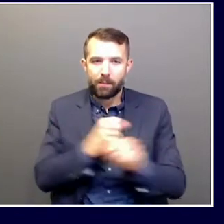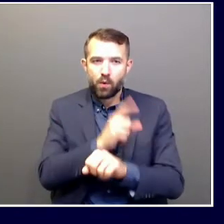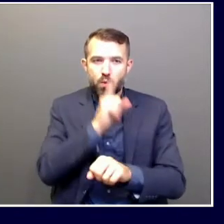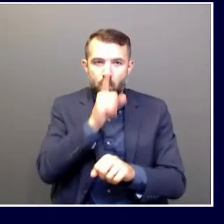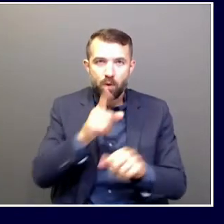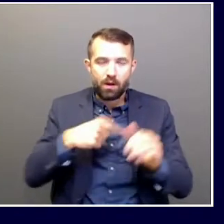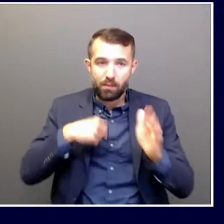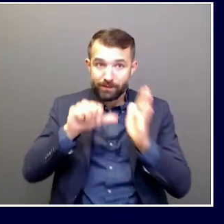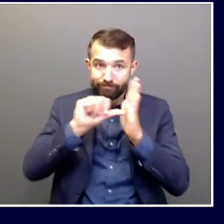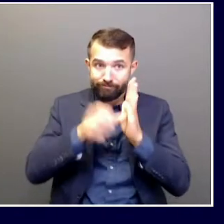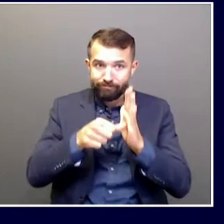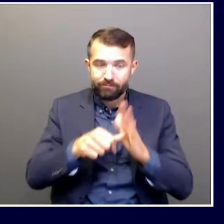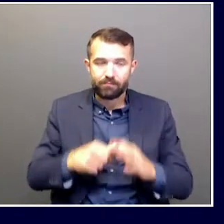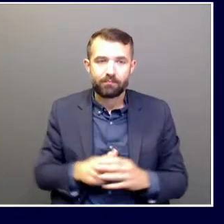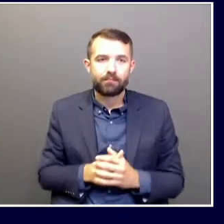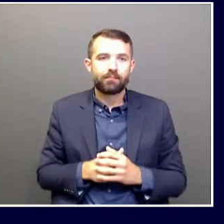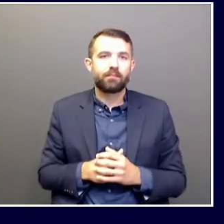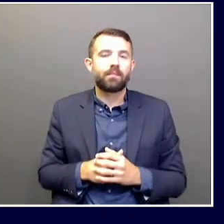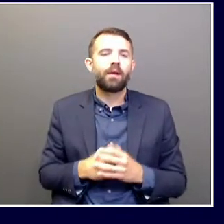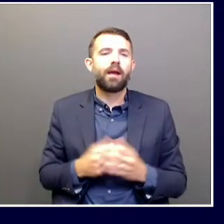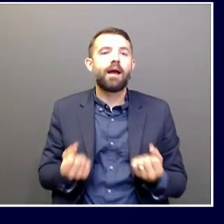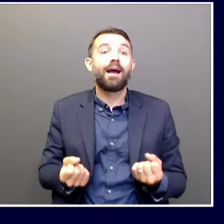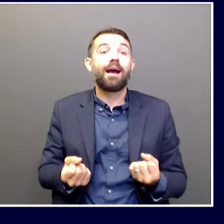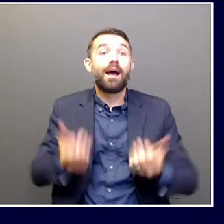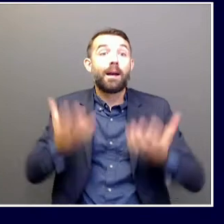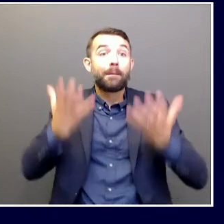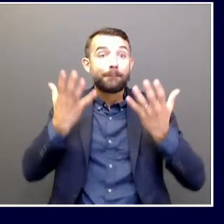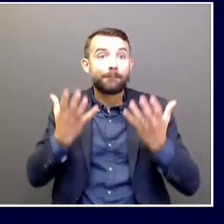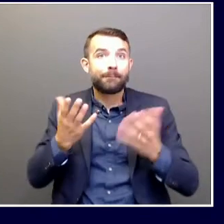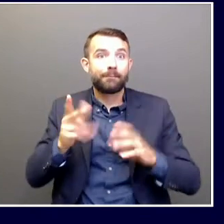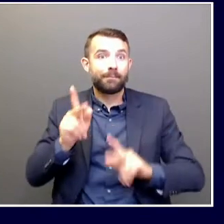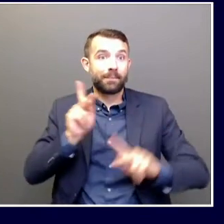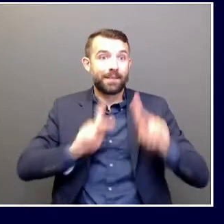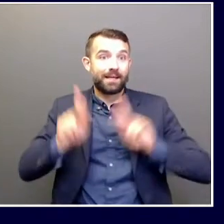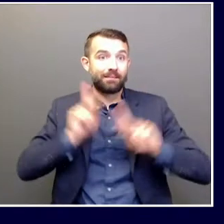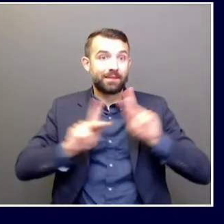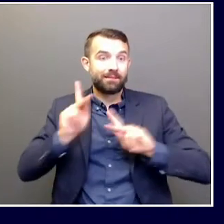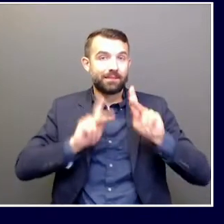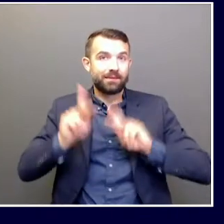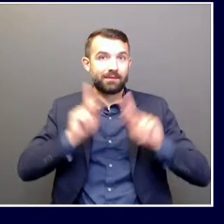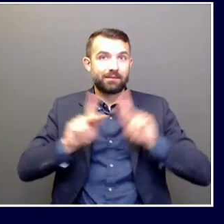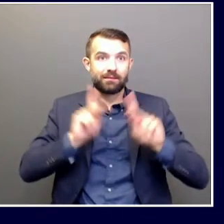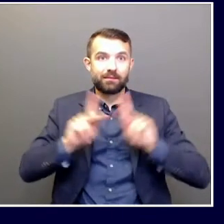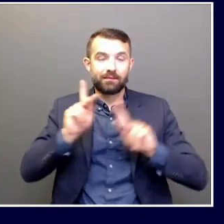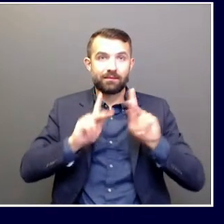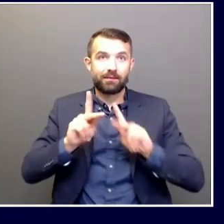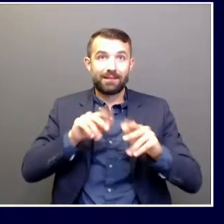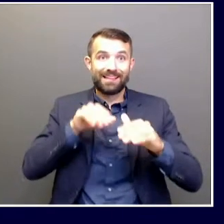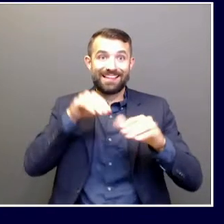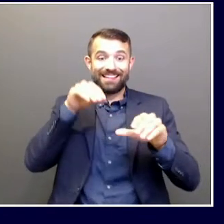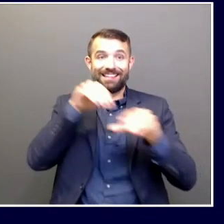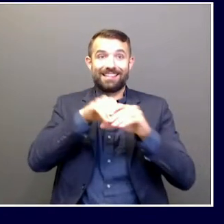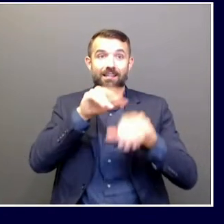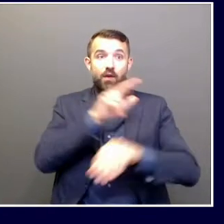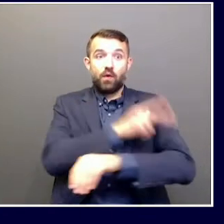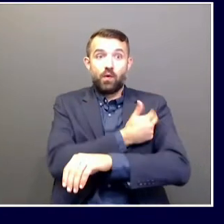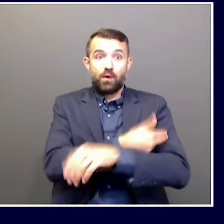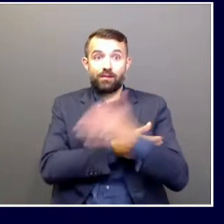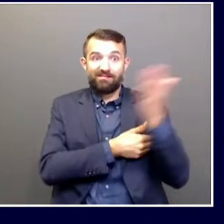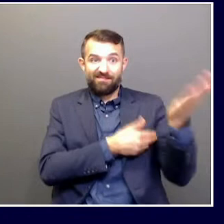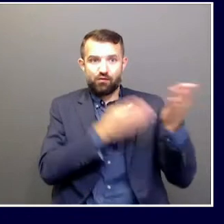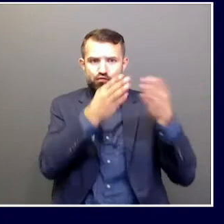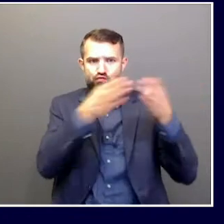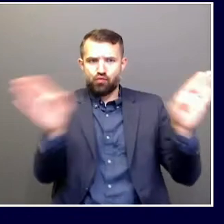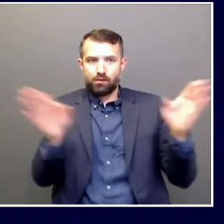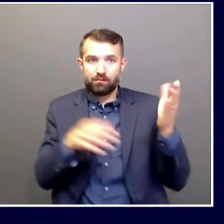require hospitalization. It's the percentage of those who are hospitalized that are vaccinated or not fully vaccinated, and